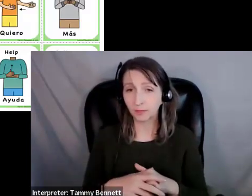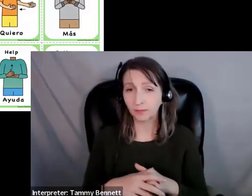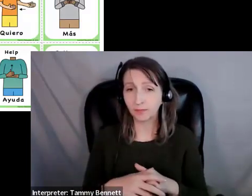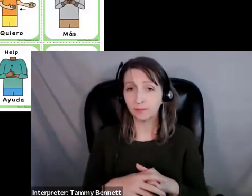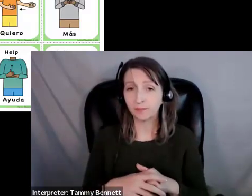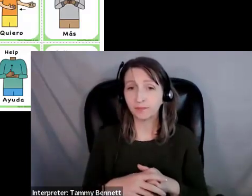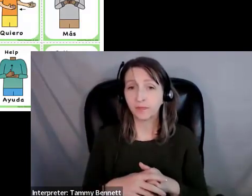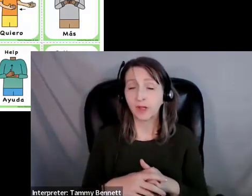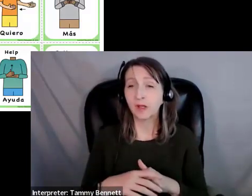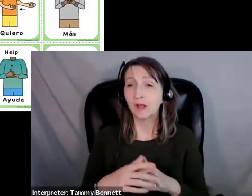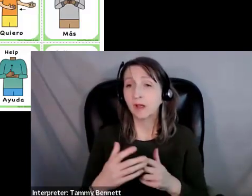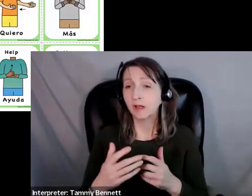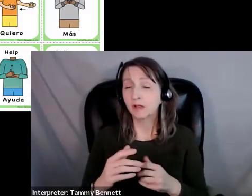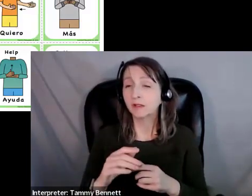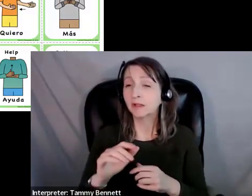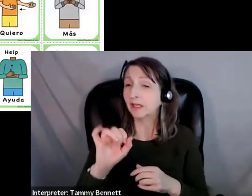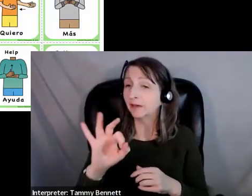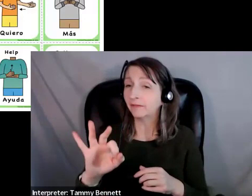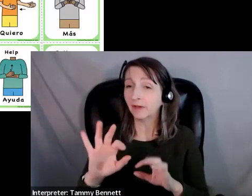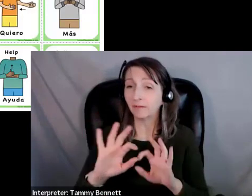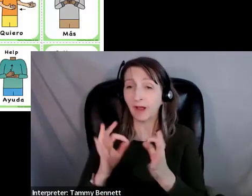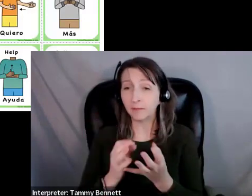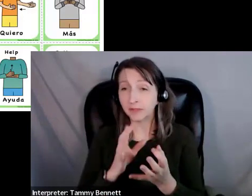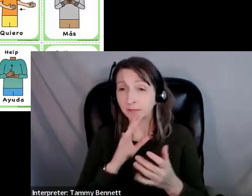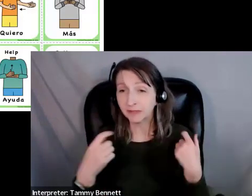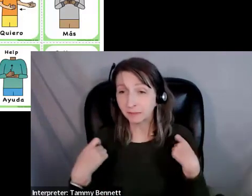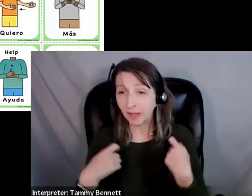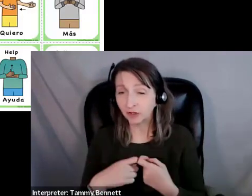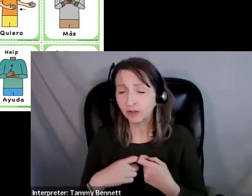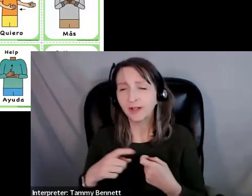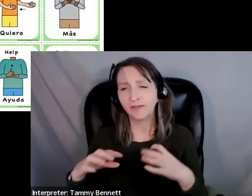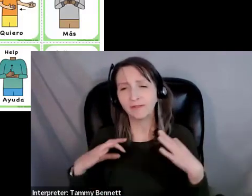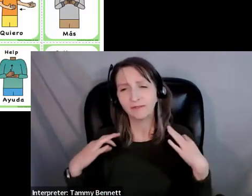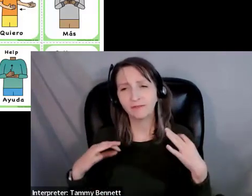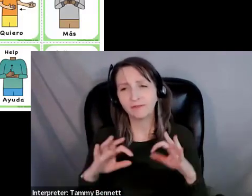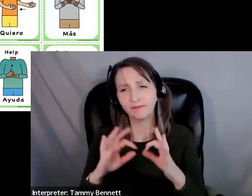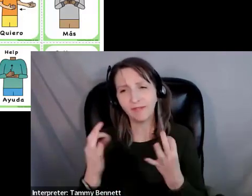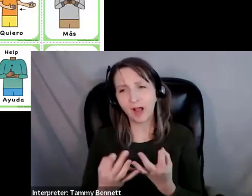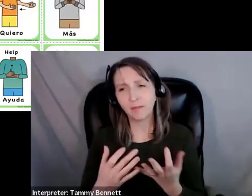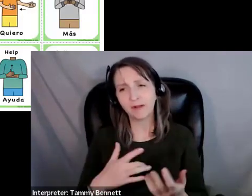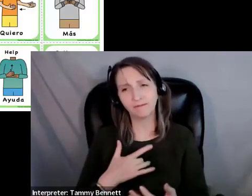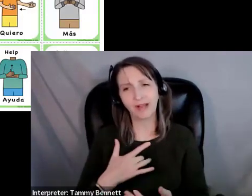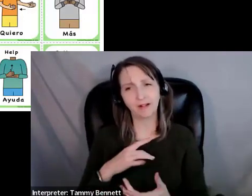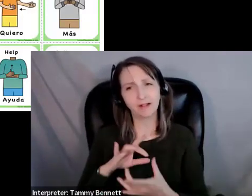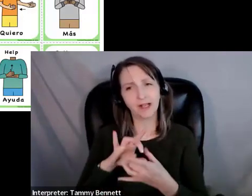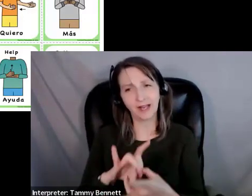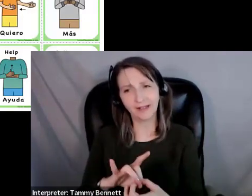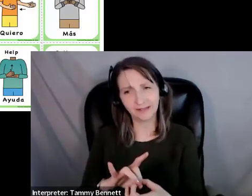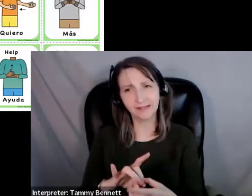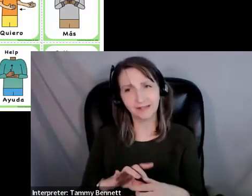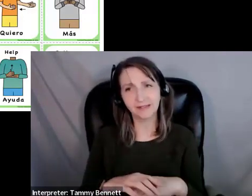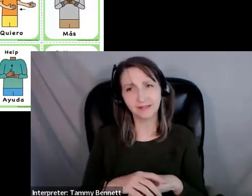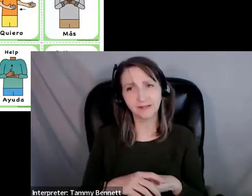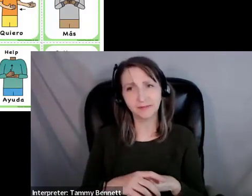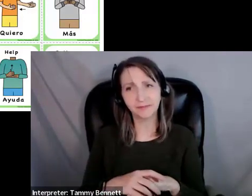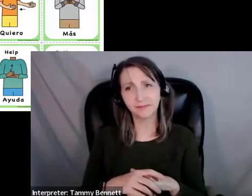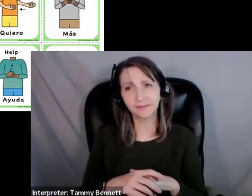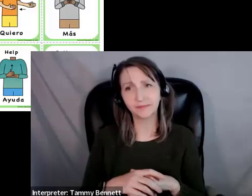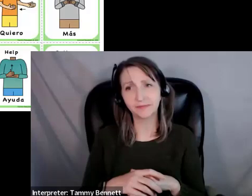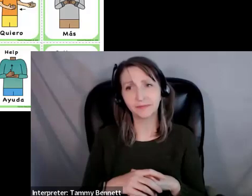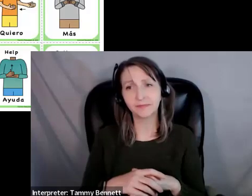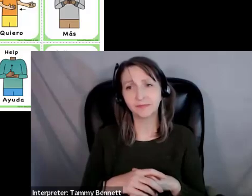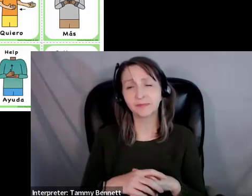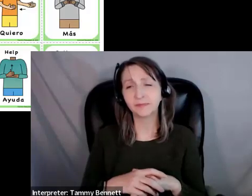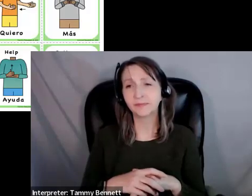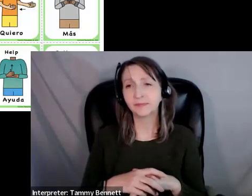just allows again, the family to feel connected and them to know that they're still being represented in some way within the child and what they're